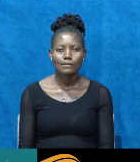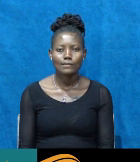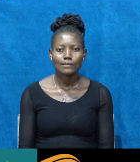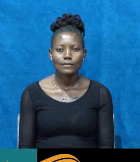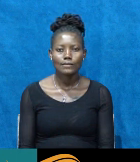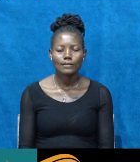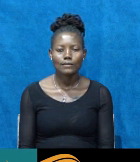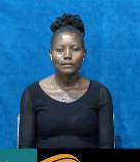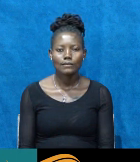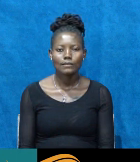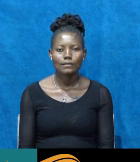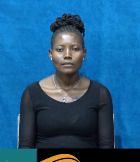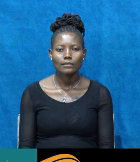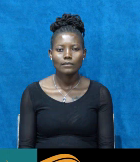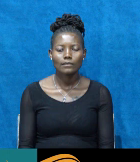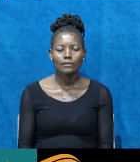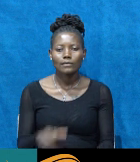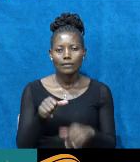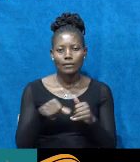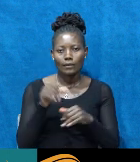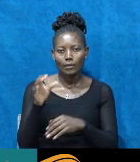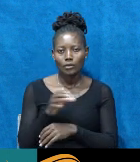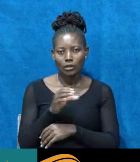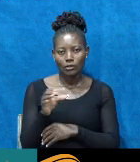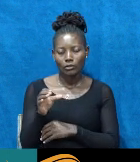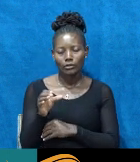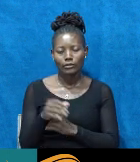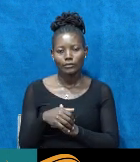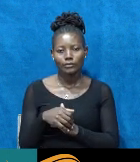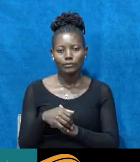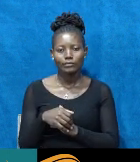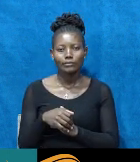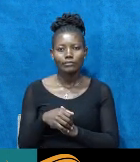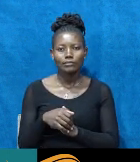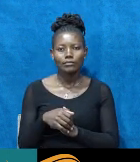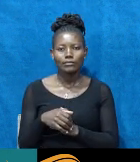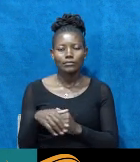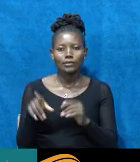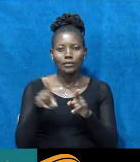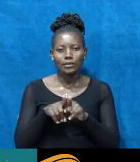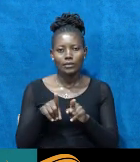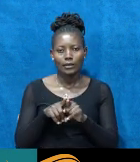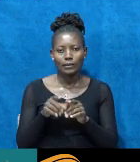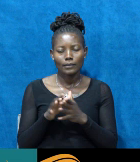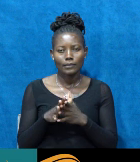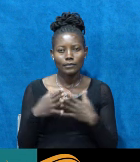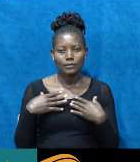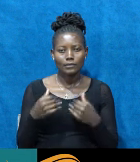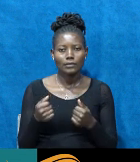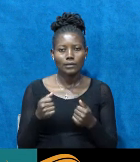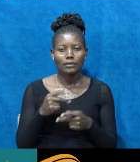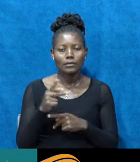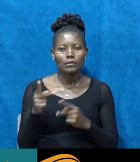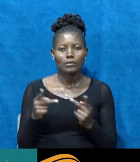the alcohol and the relationship between the alcohol and also the recovery during